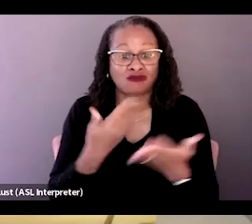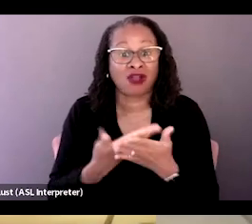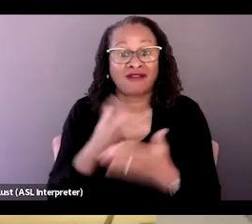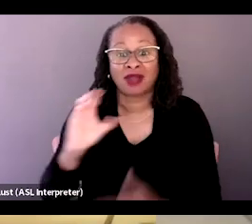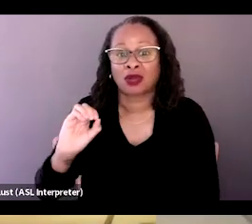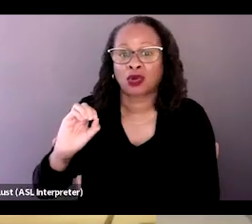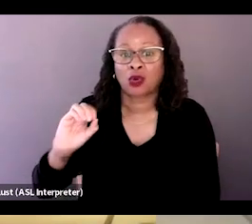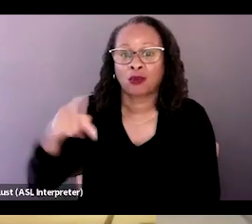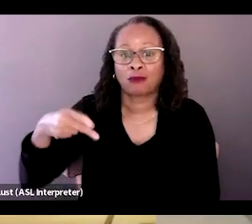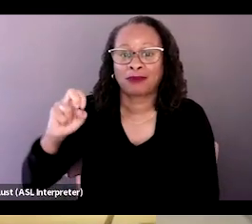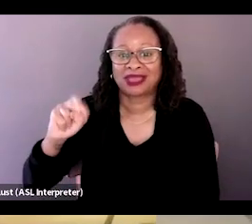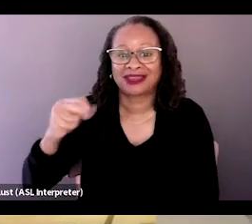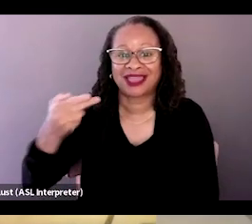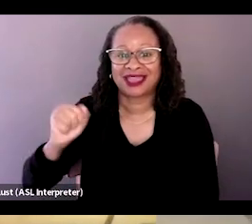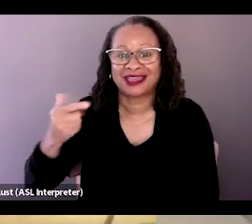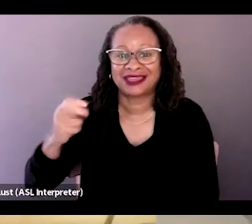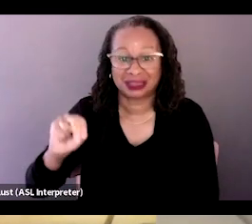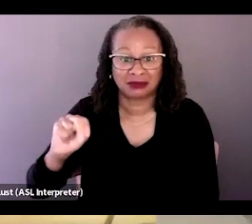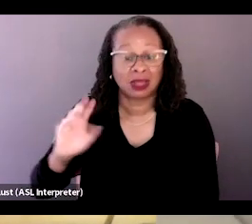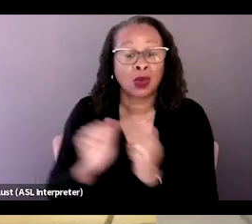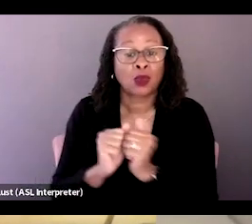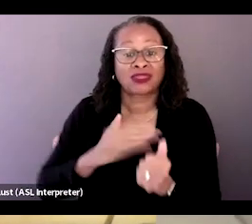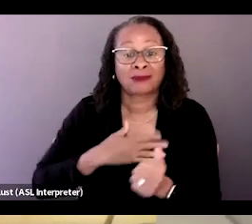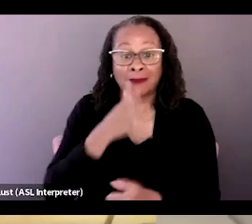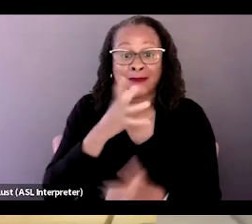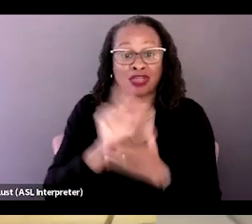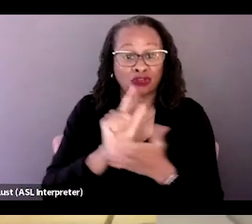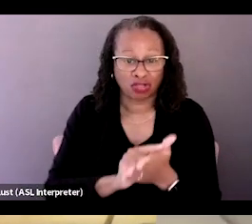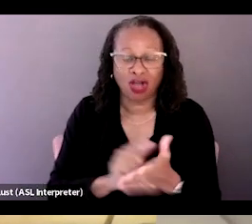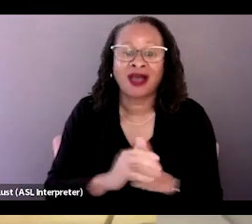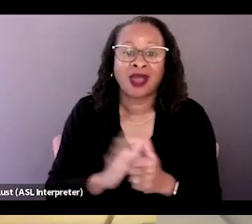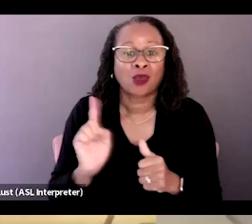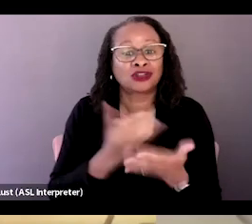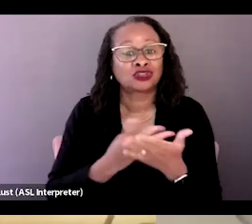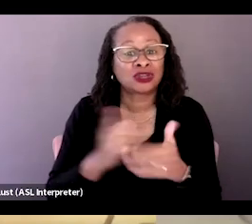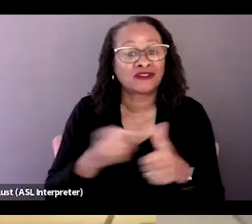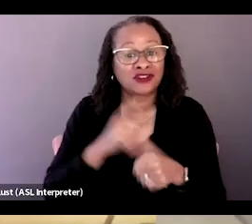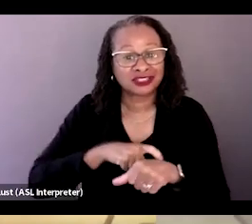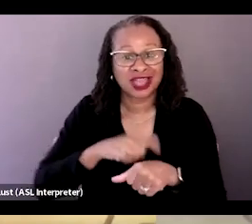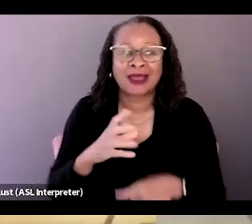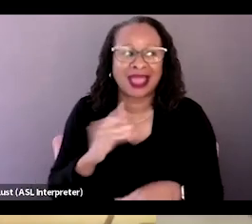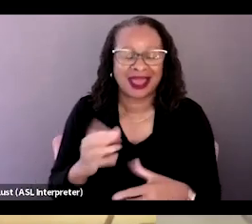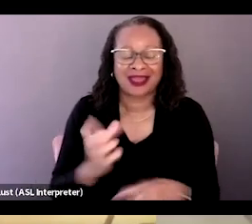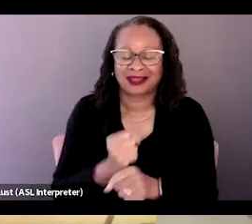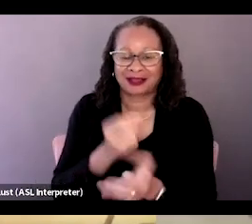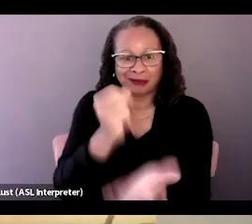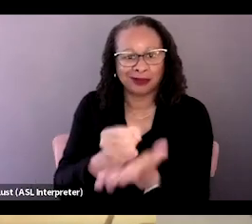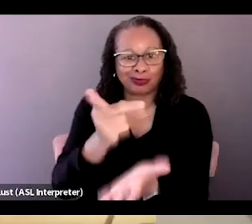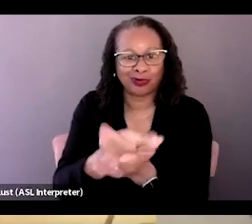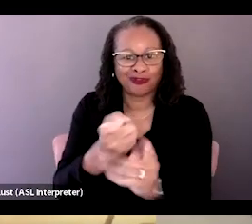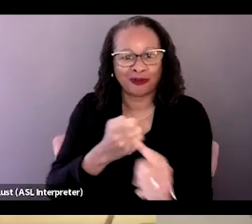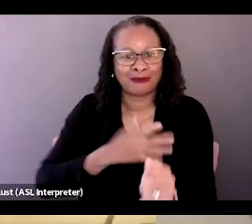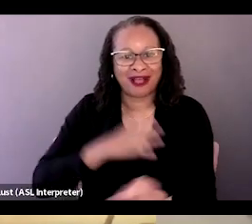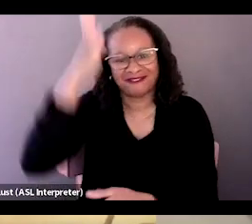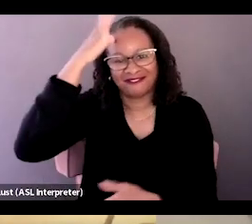my mother-in-law, and I got this approval, which was like biggest success for me. well, it